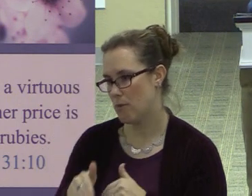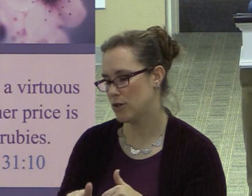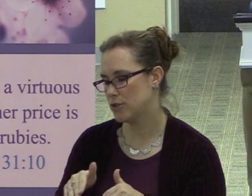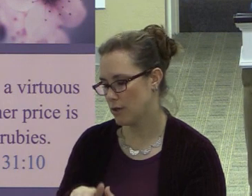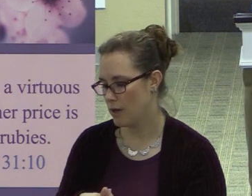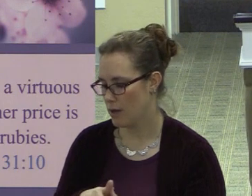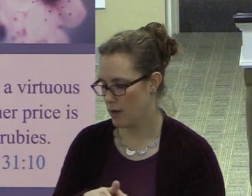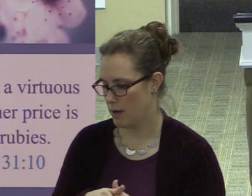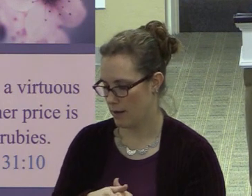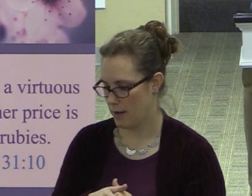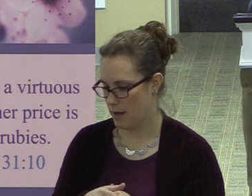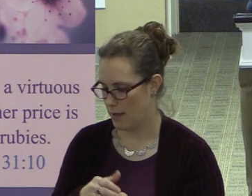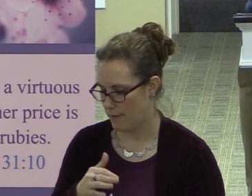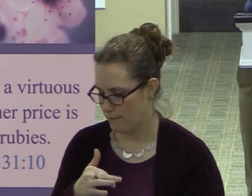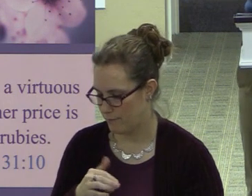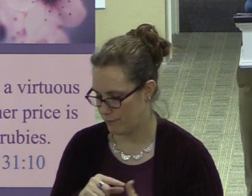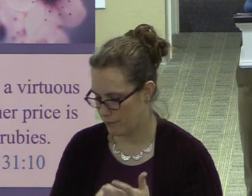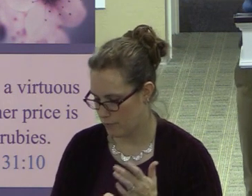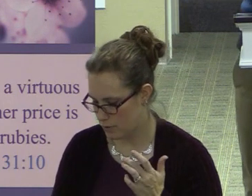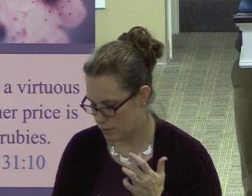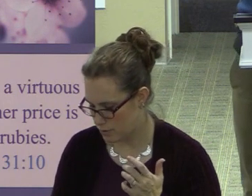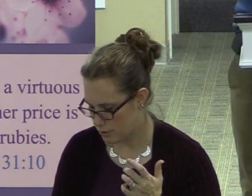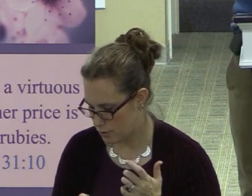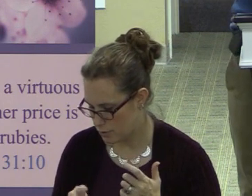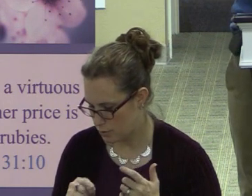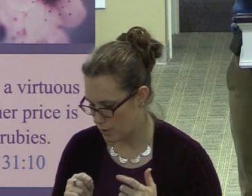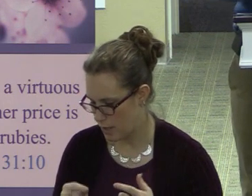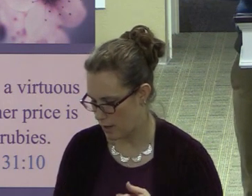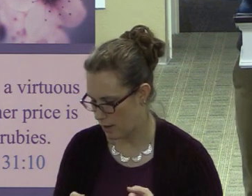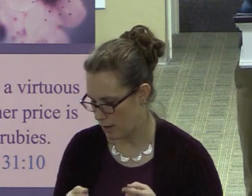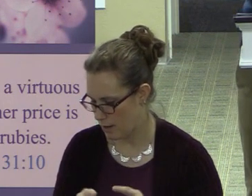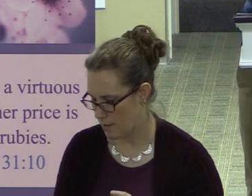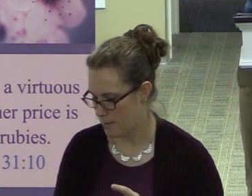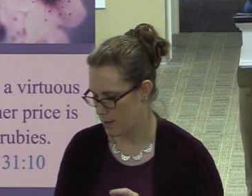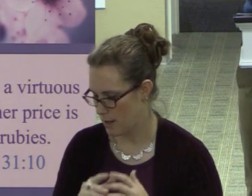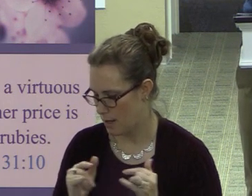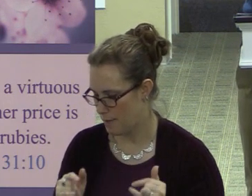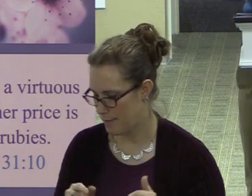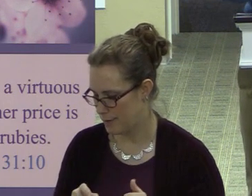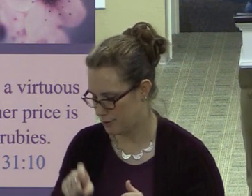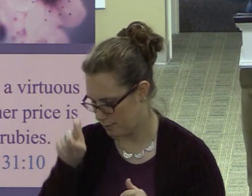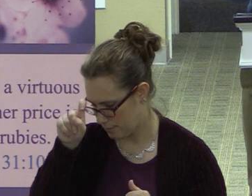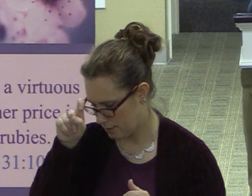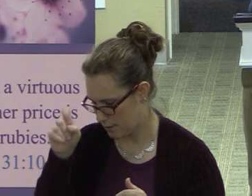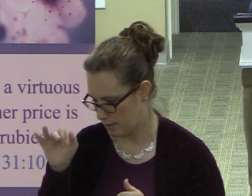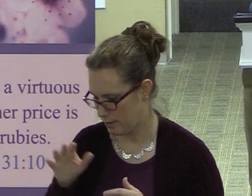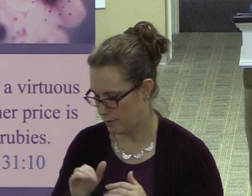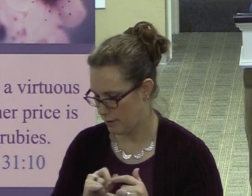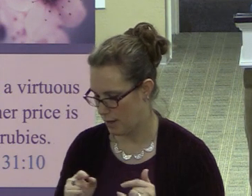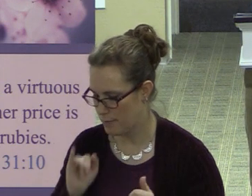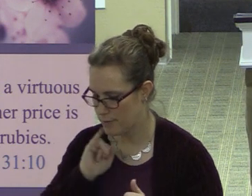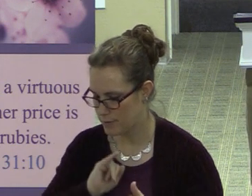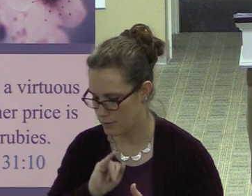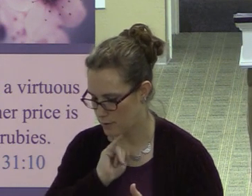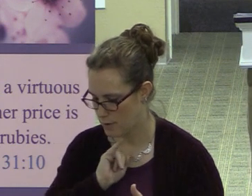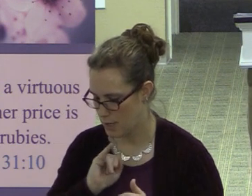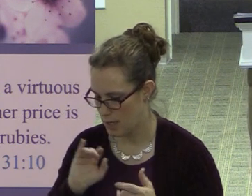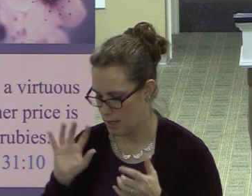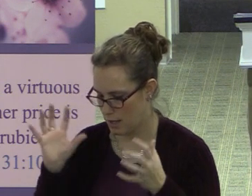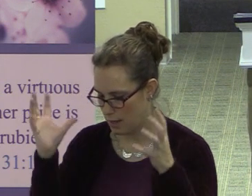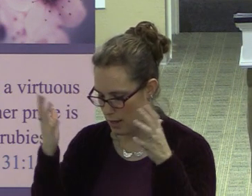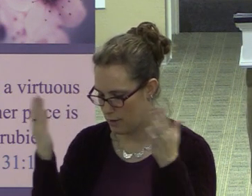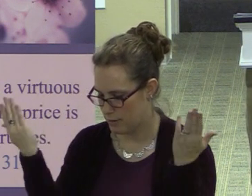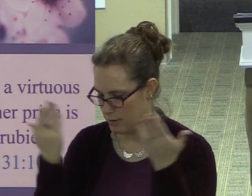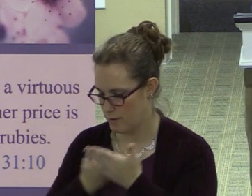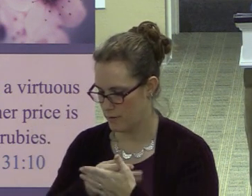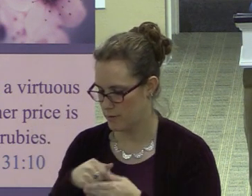face and stood behind them. And it came between the camp of the Egyptians and the camp of Israel, and it was a cloud and darkness to